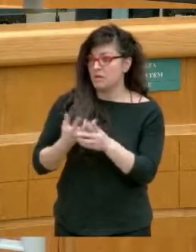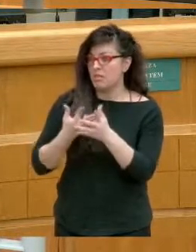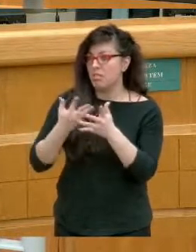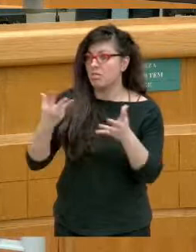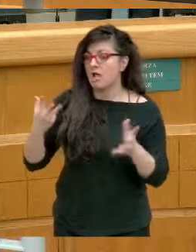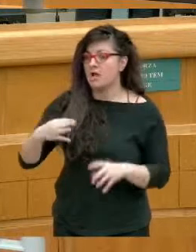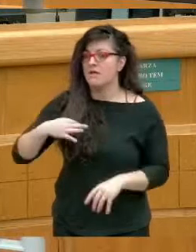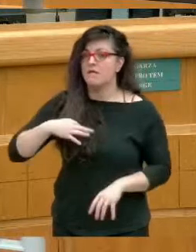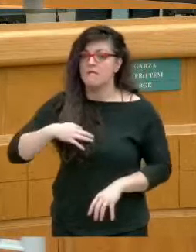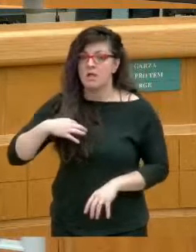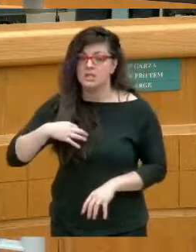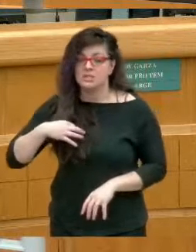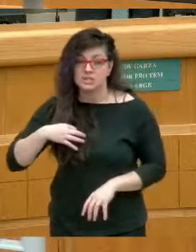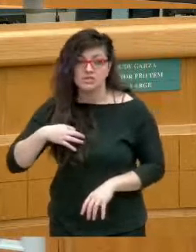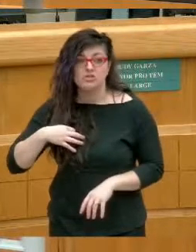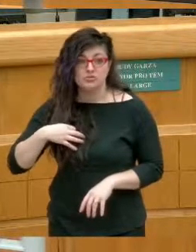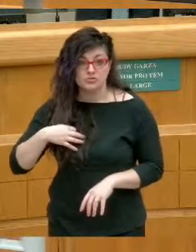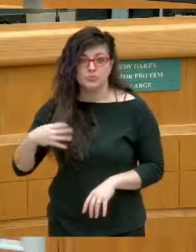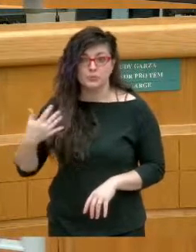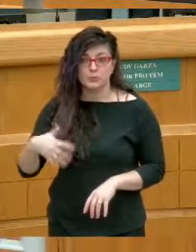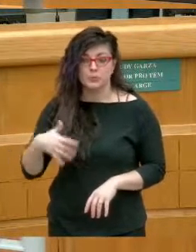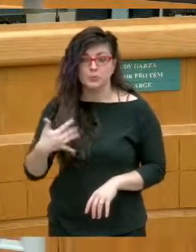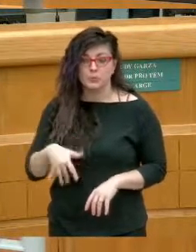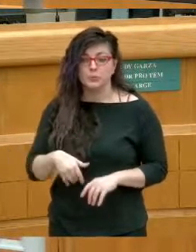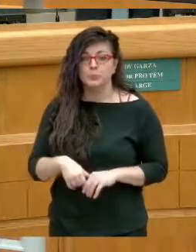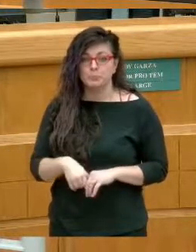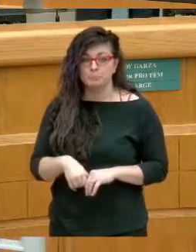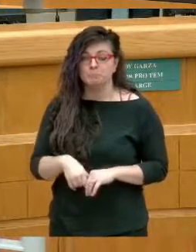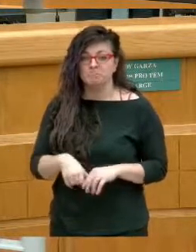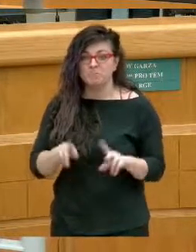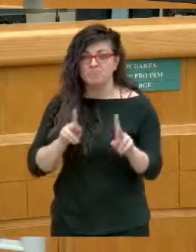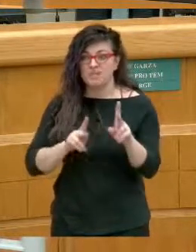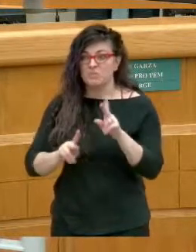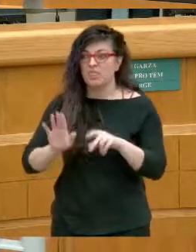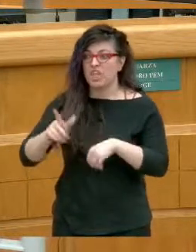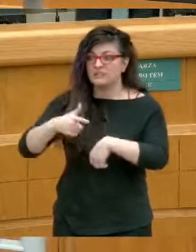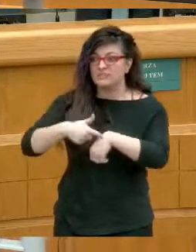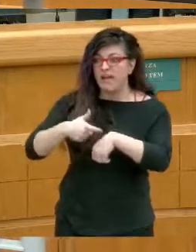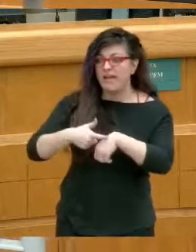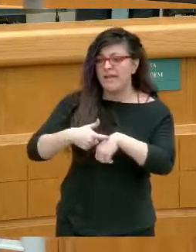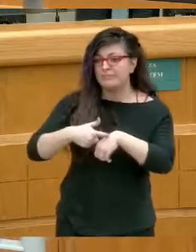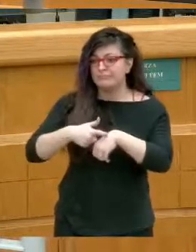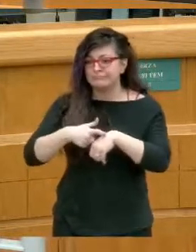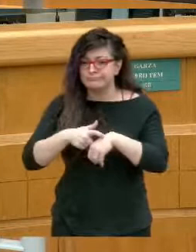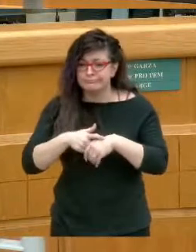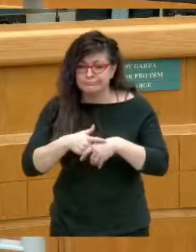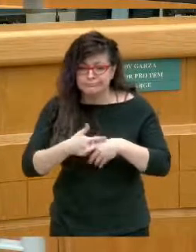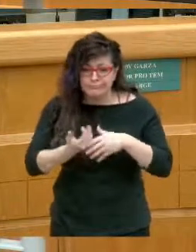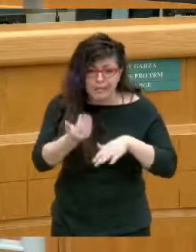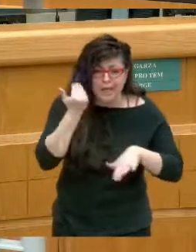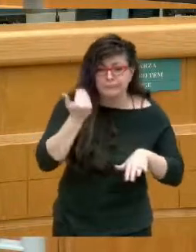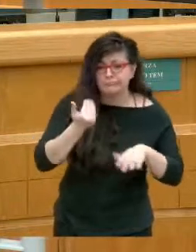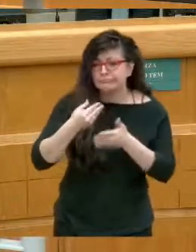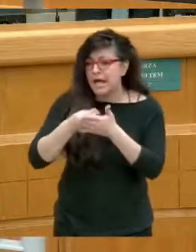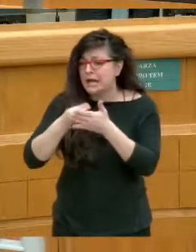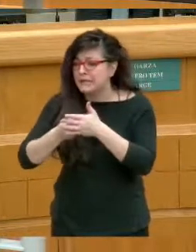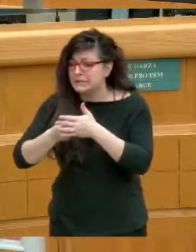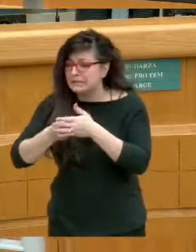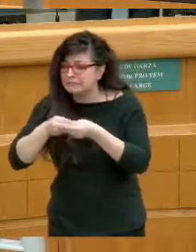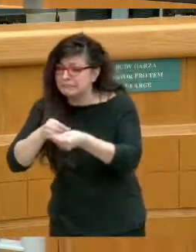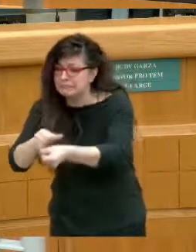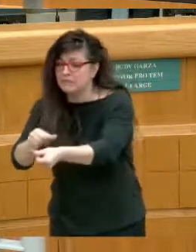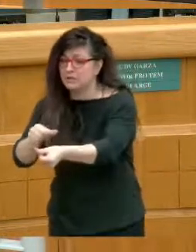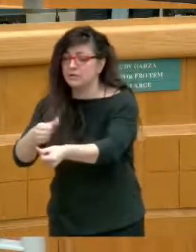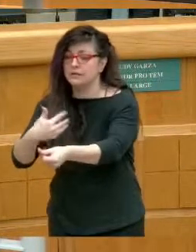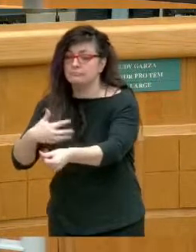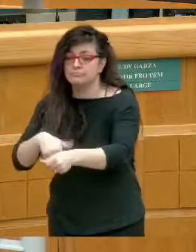volunteerism through the community and persons investing time or money, but we've also had a lot of people take care of some of